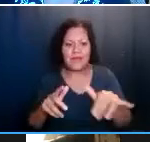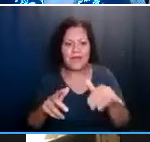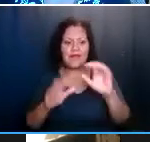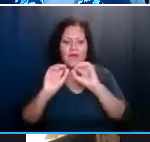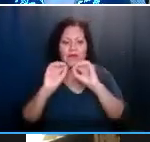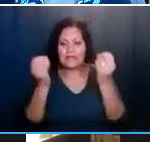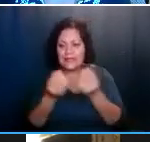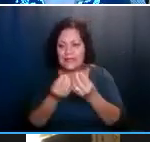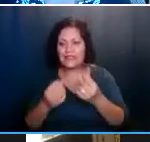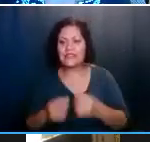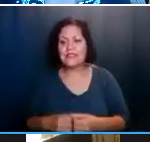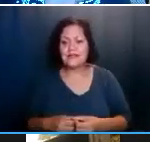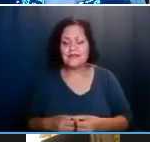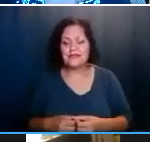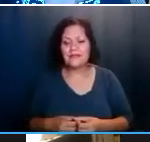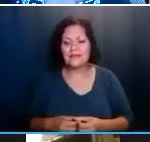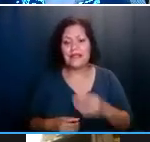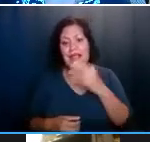And